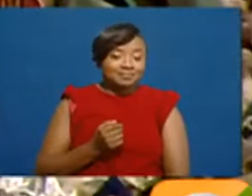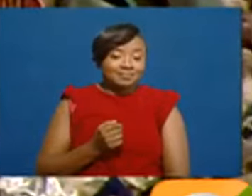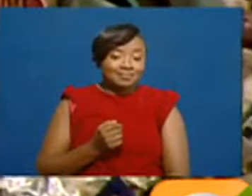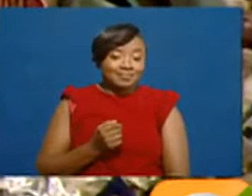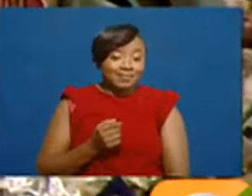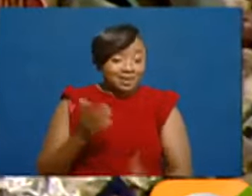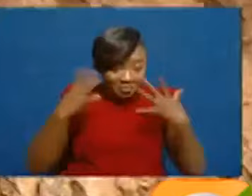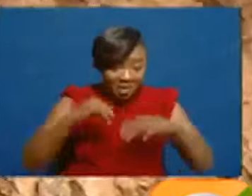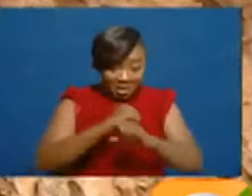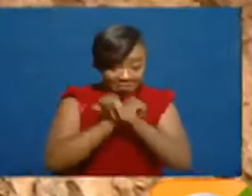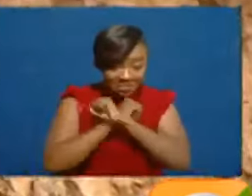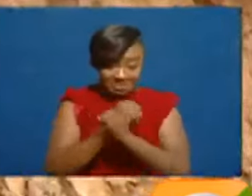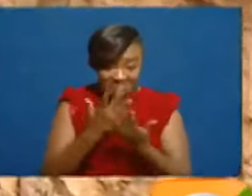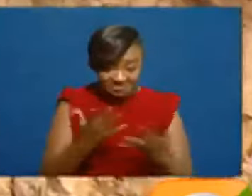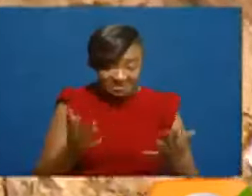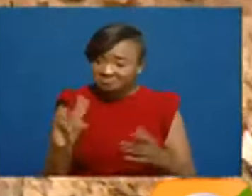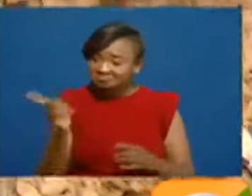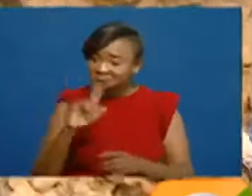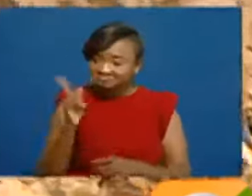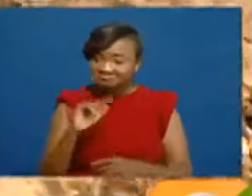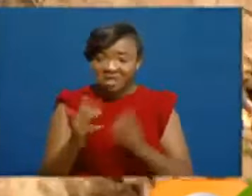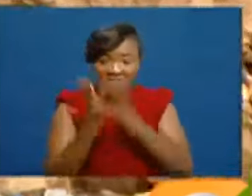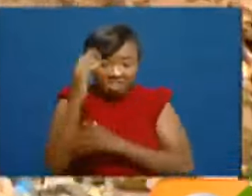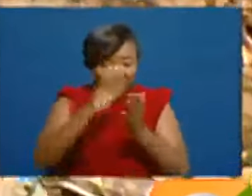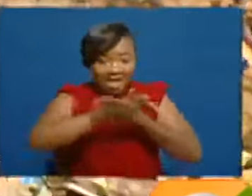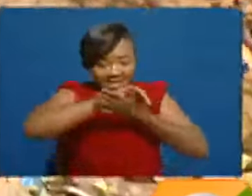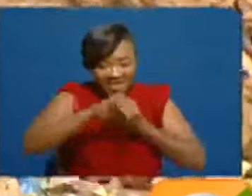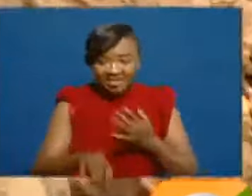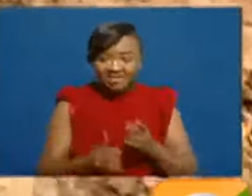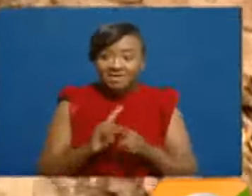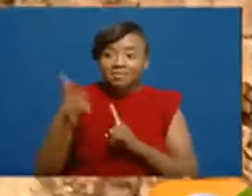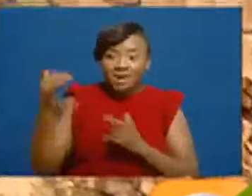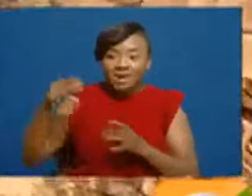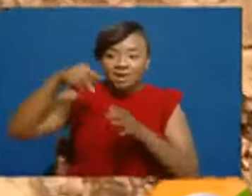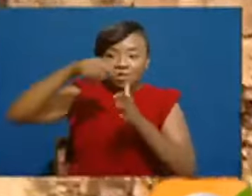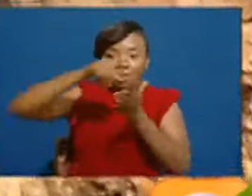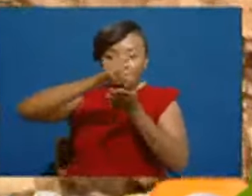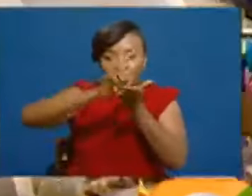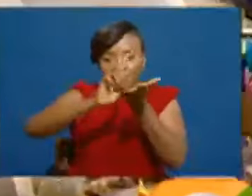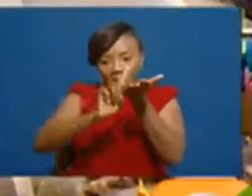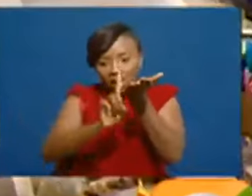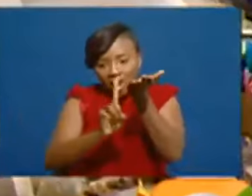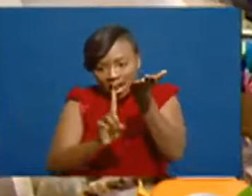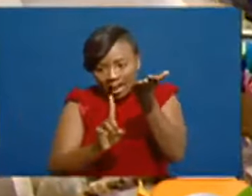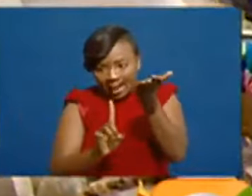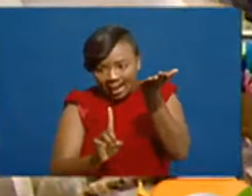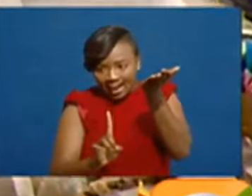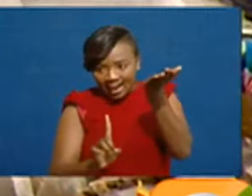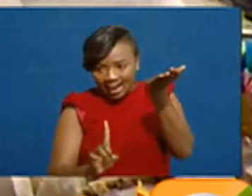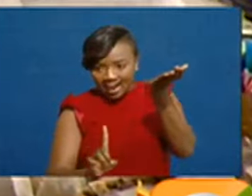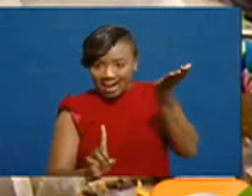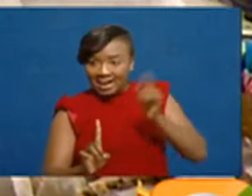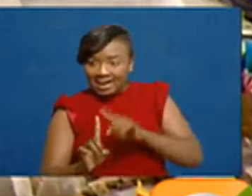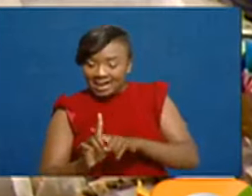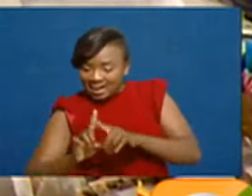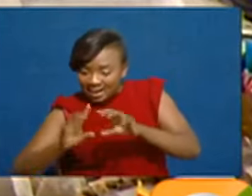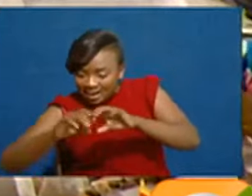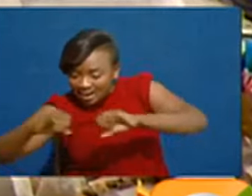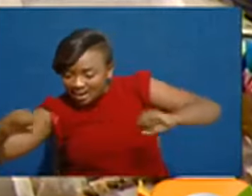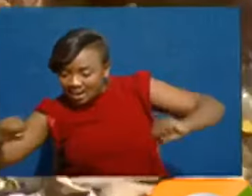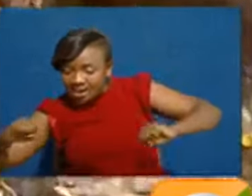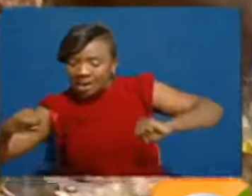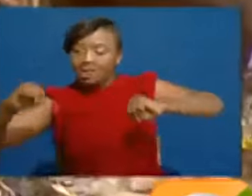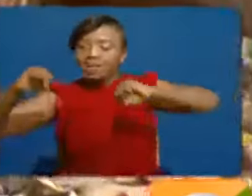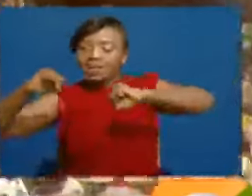Within minutes, he's inside the quarry, which is now covered by water and garbage. And one by one, he checks different sacks inside the